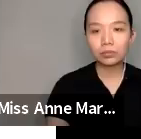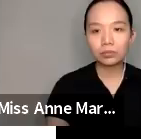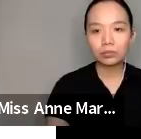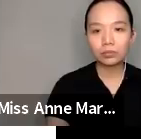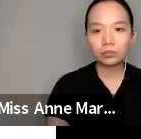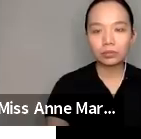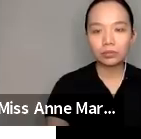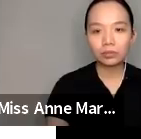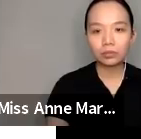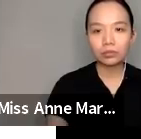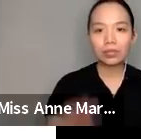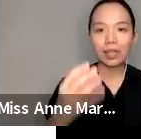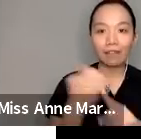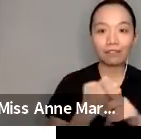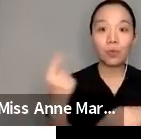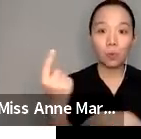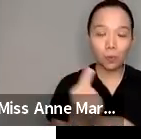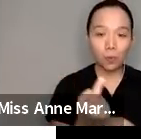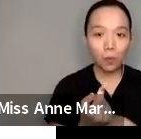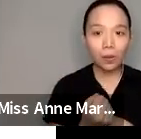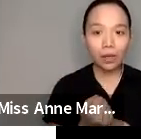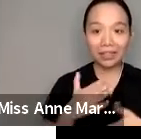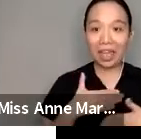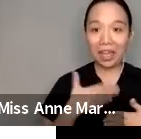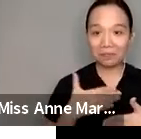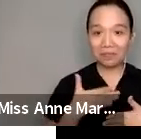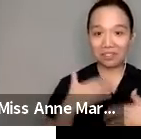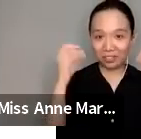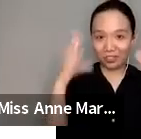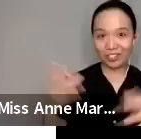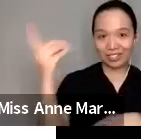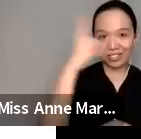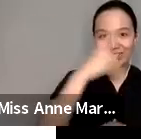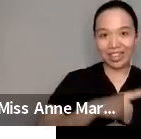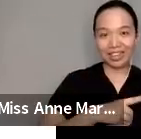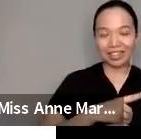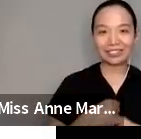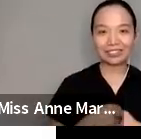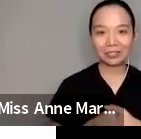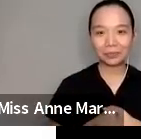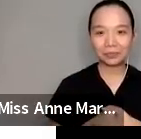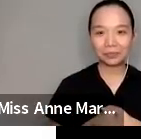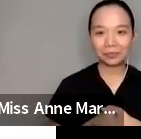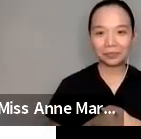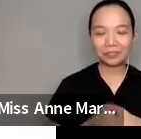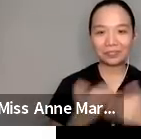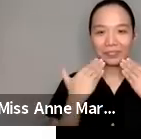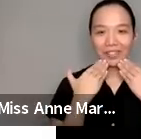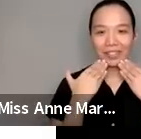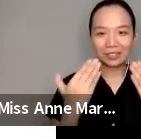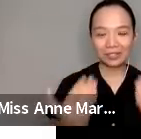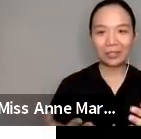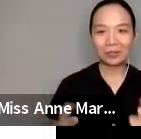so everyone, happy Teachers Day. Thanks.